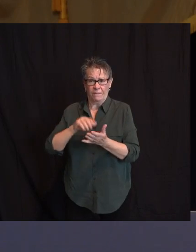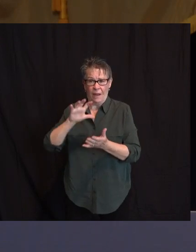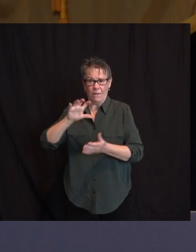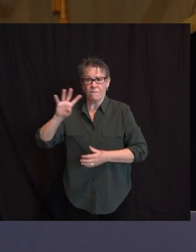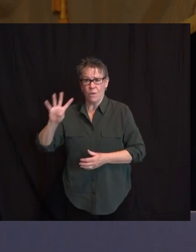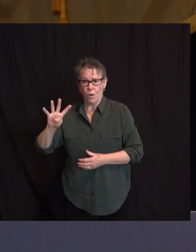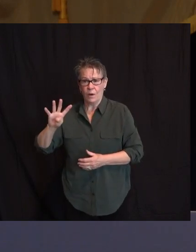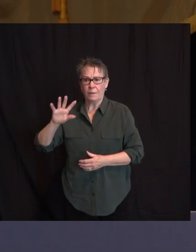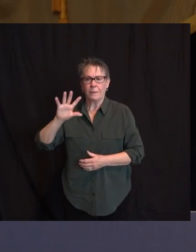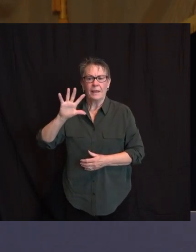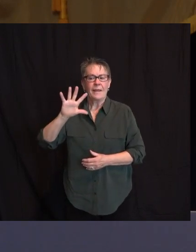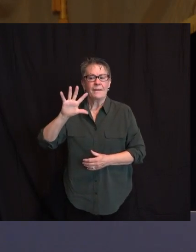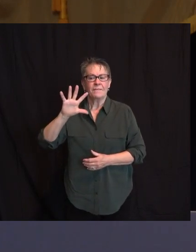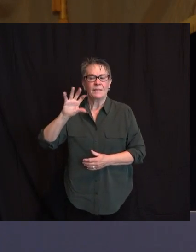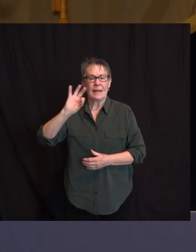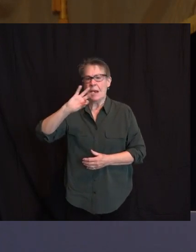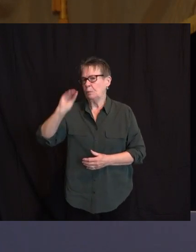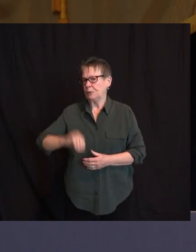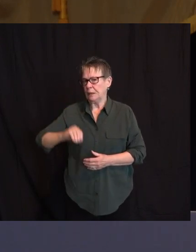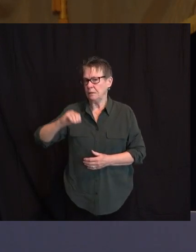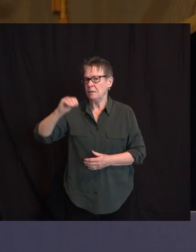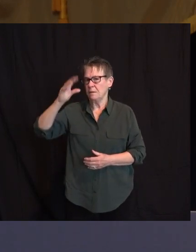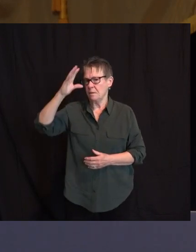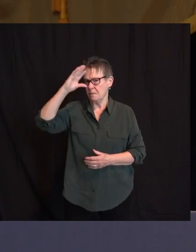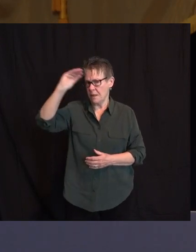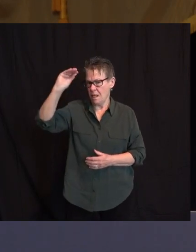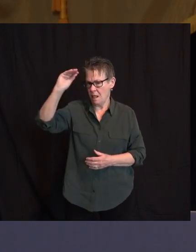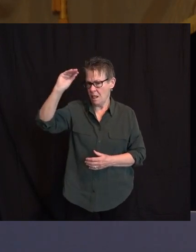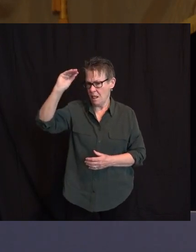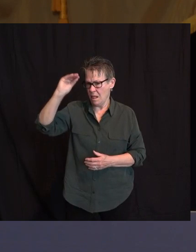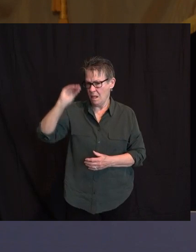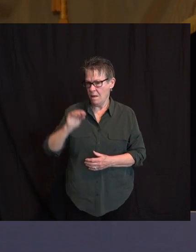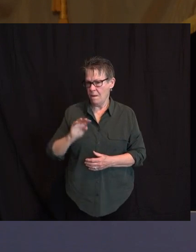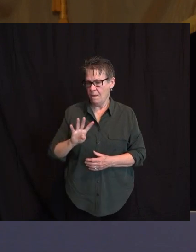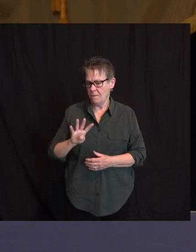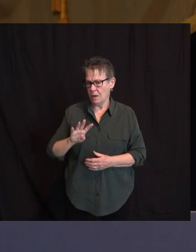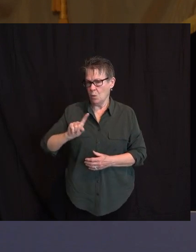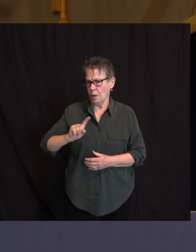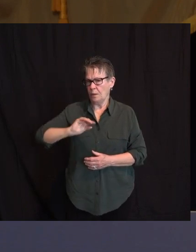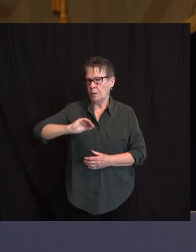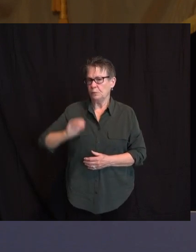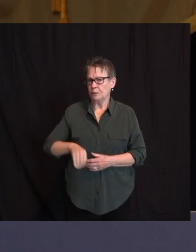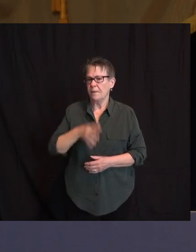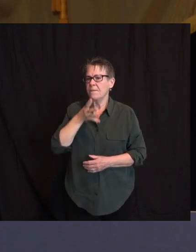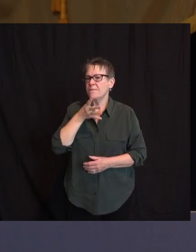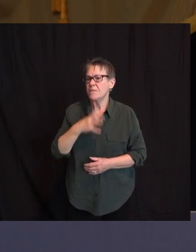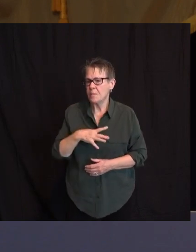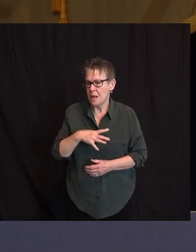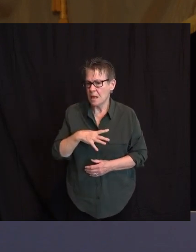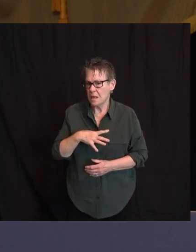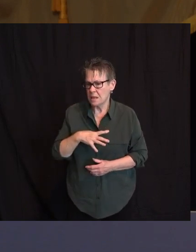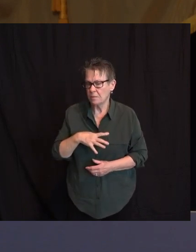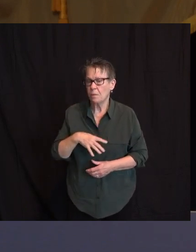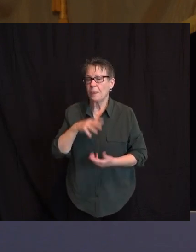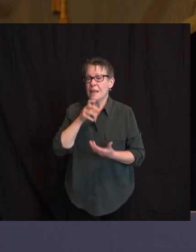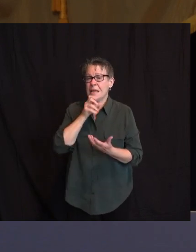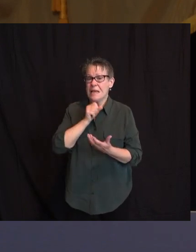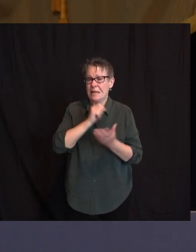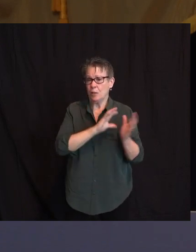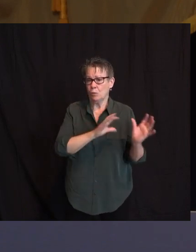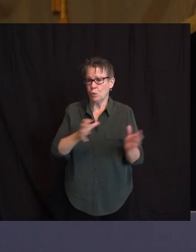59% are male, 41% are female. The age range is as follows: 1%